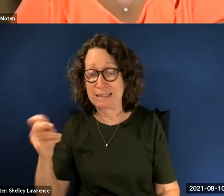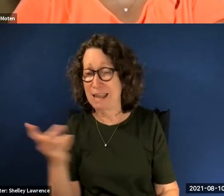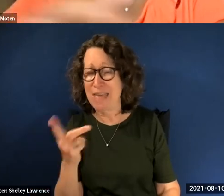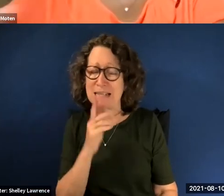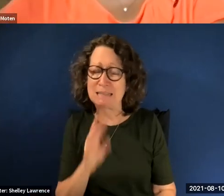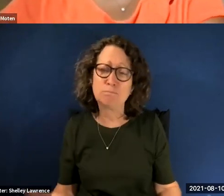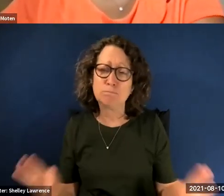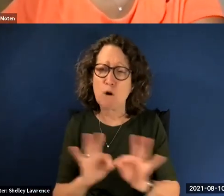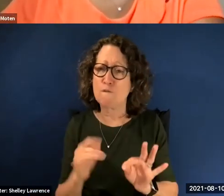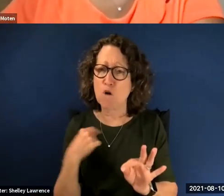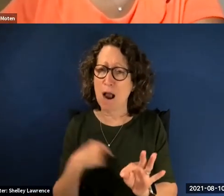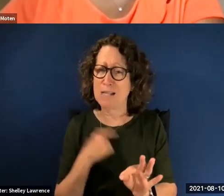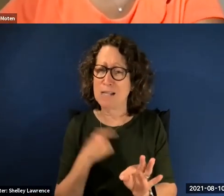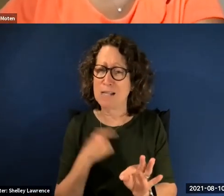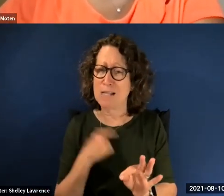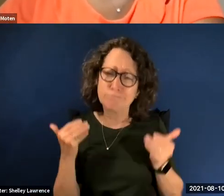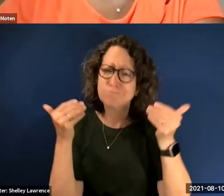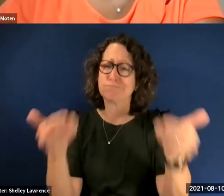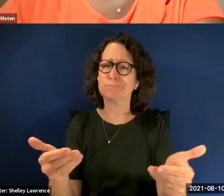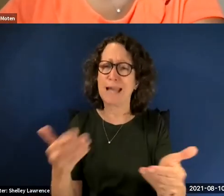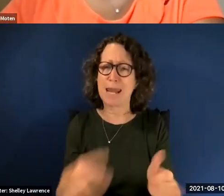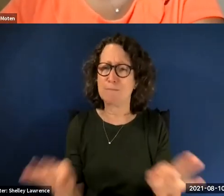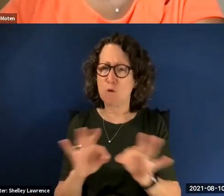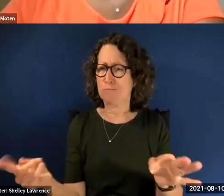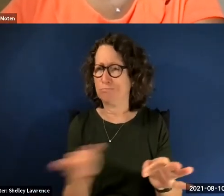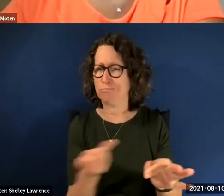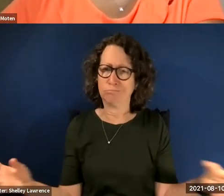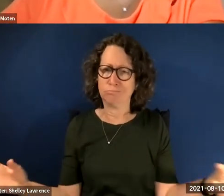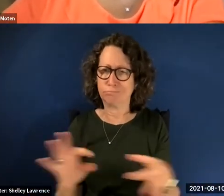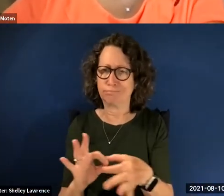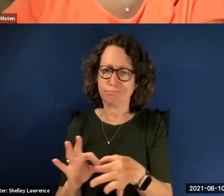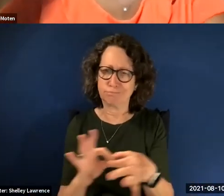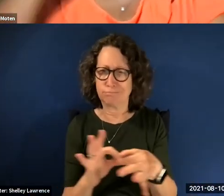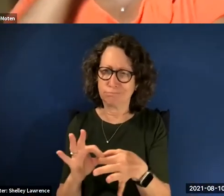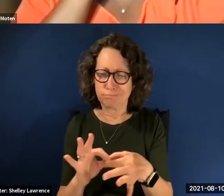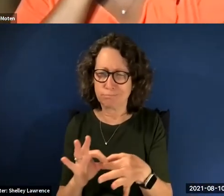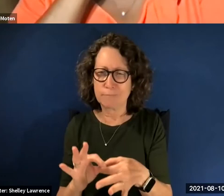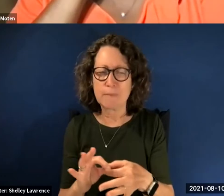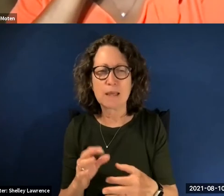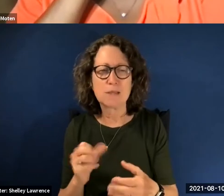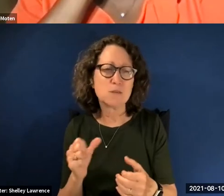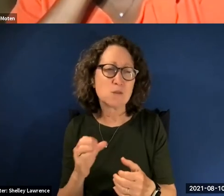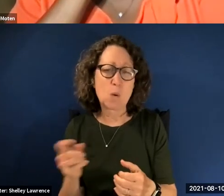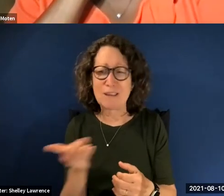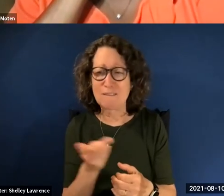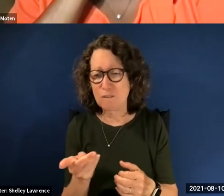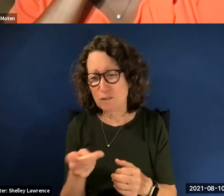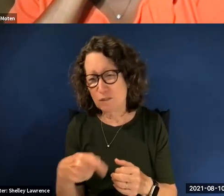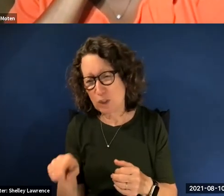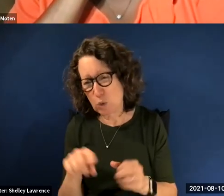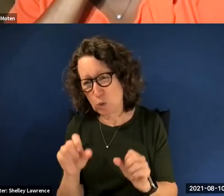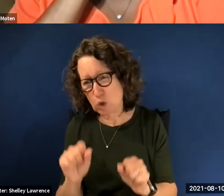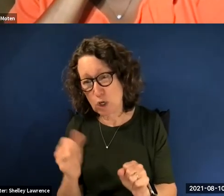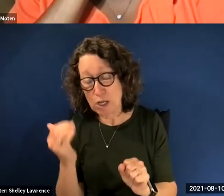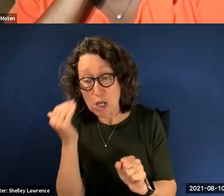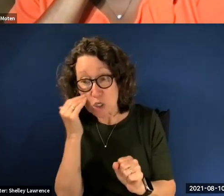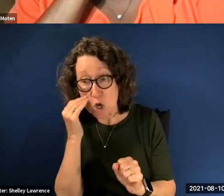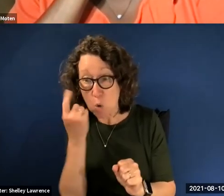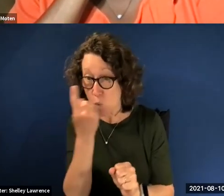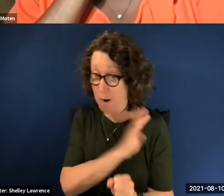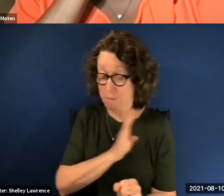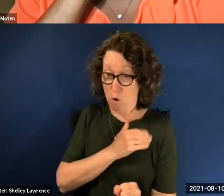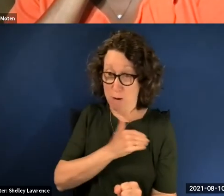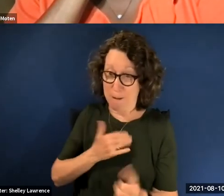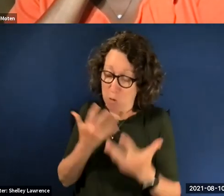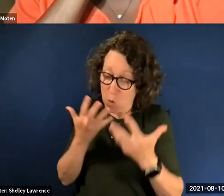to this moving forward and so important. So again, just if you could know that at least one board member